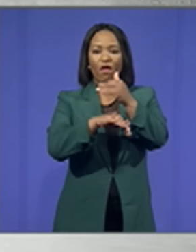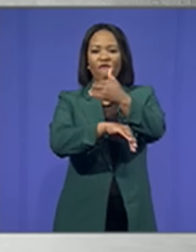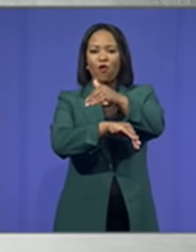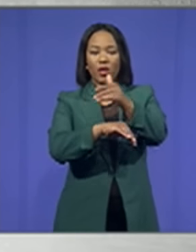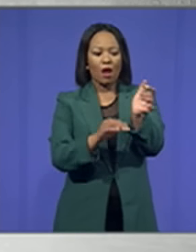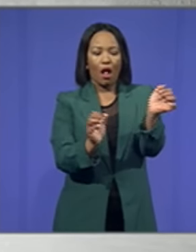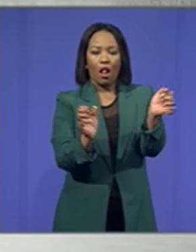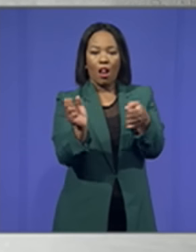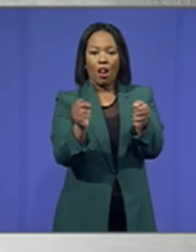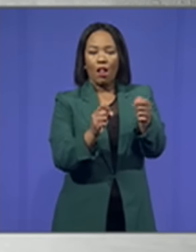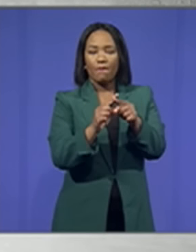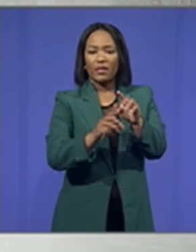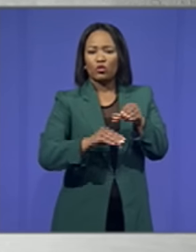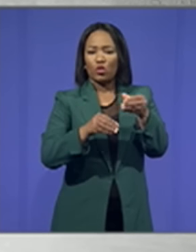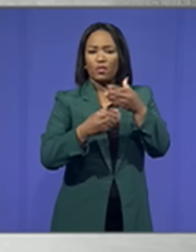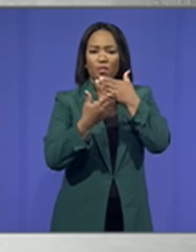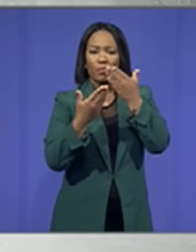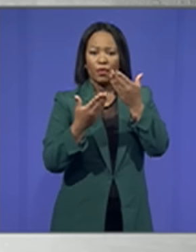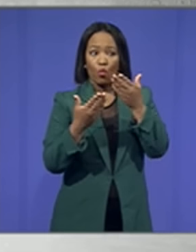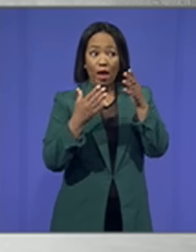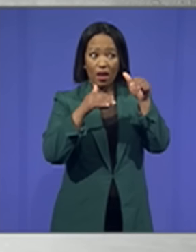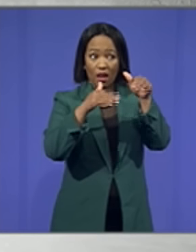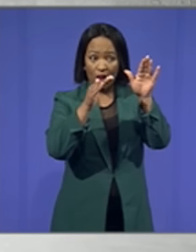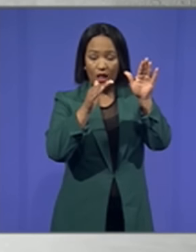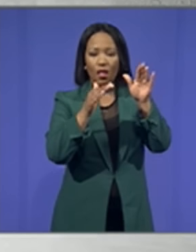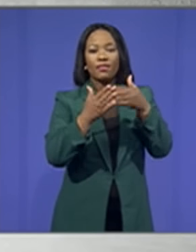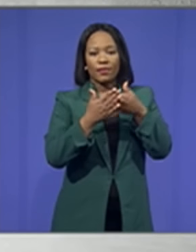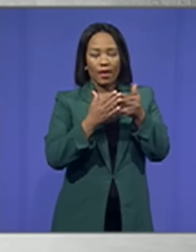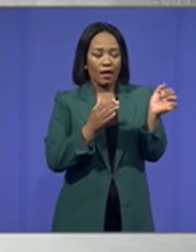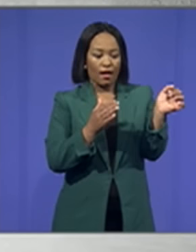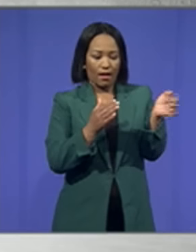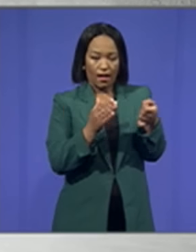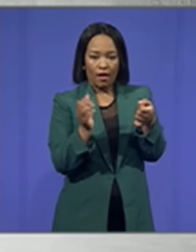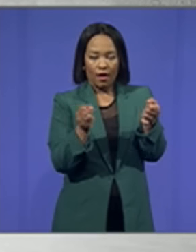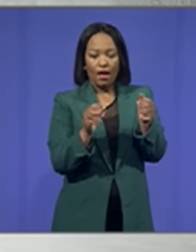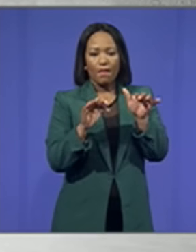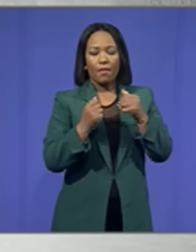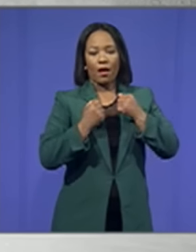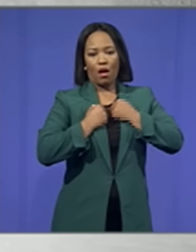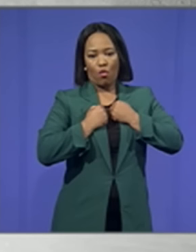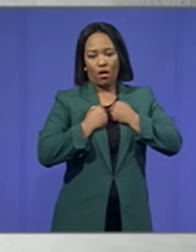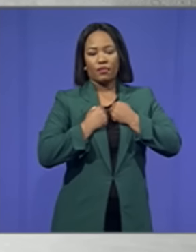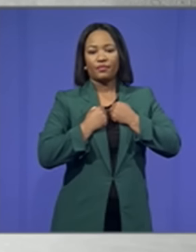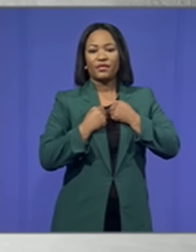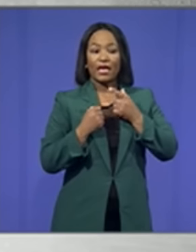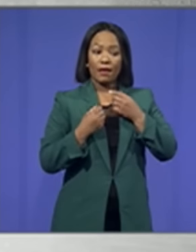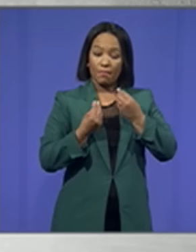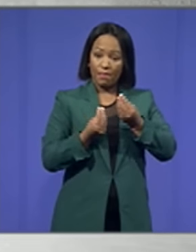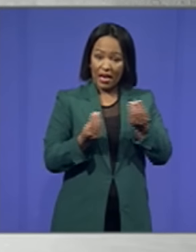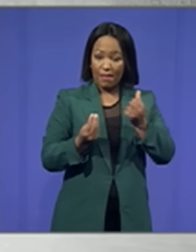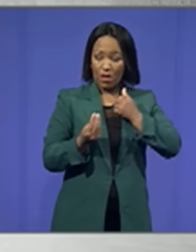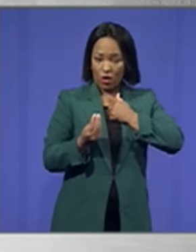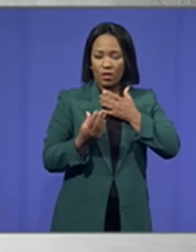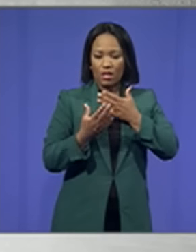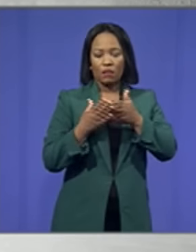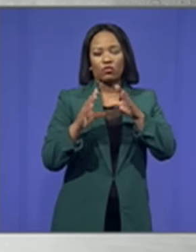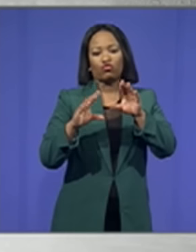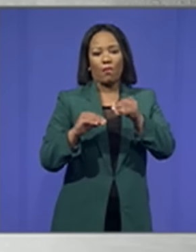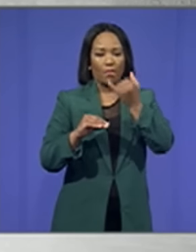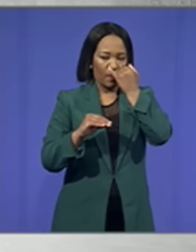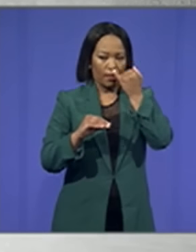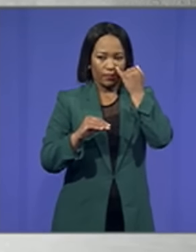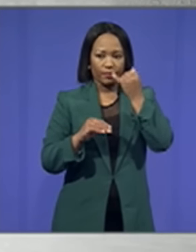yaanong di-company tseo di tla hira bana ba mo rona ebile bana ba rona ba tla tswa mo diritibatsing. Go tsamaya ha bafaladi ka mo nageng ya